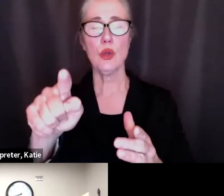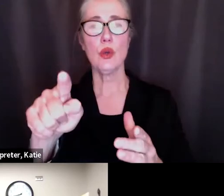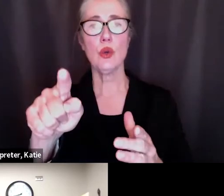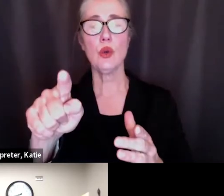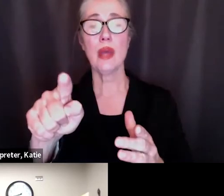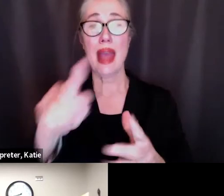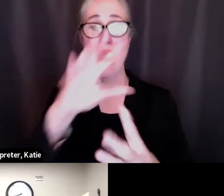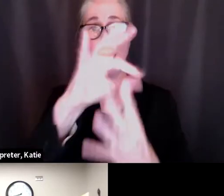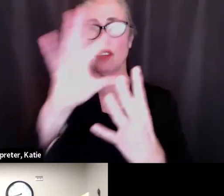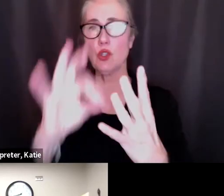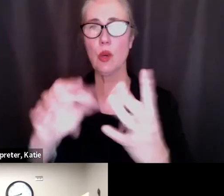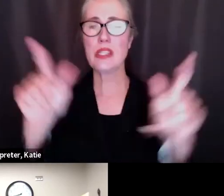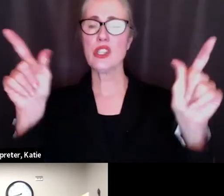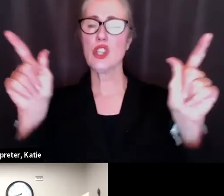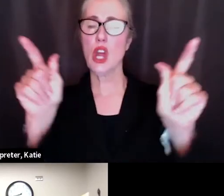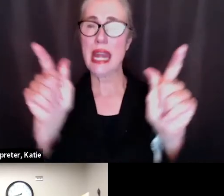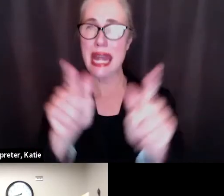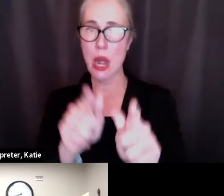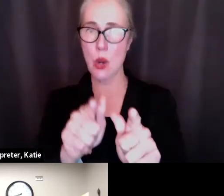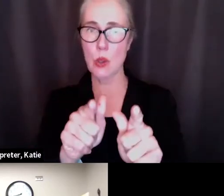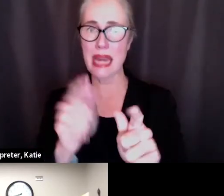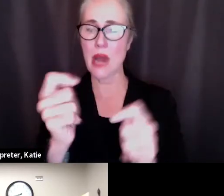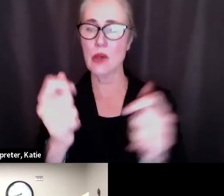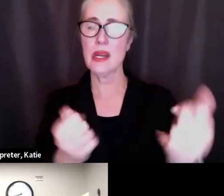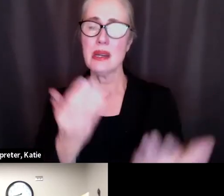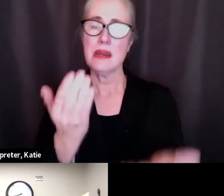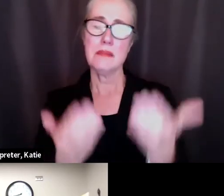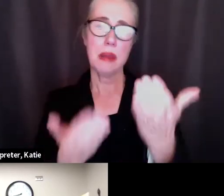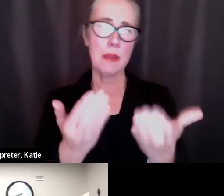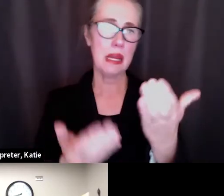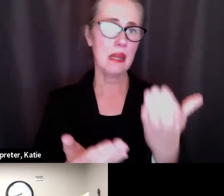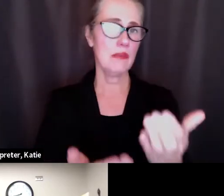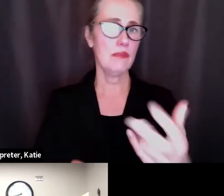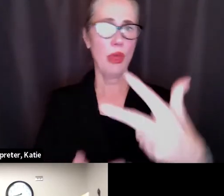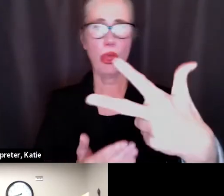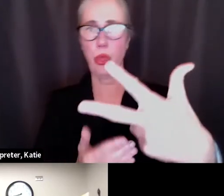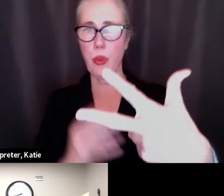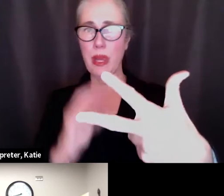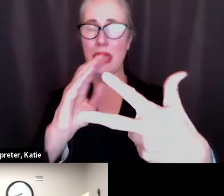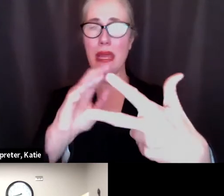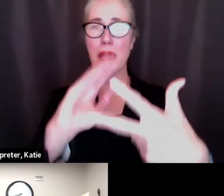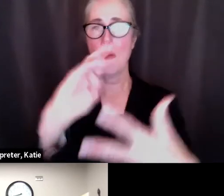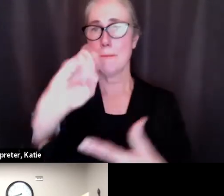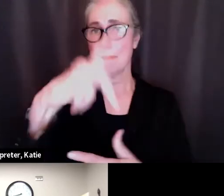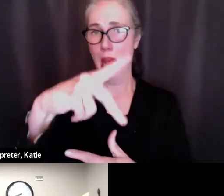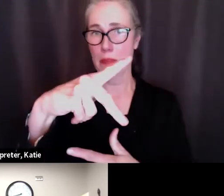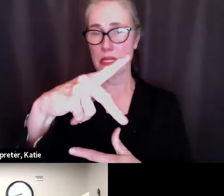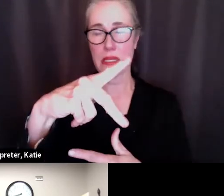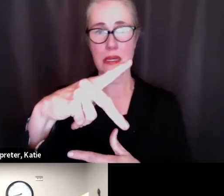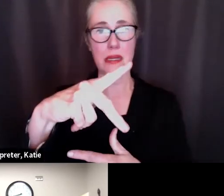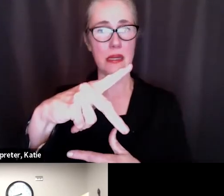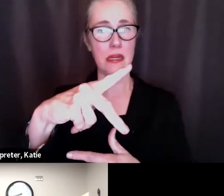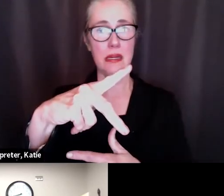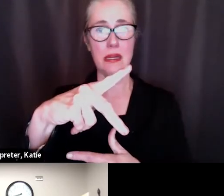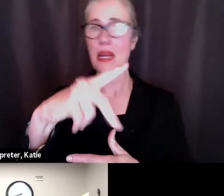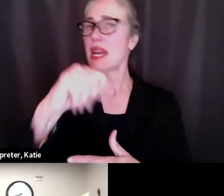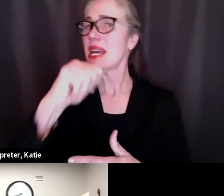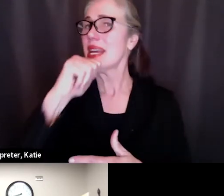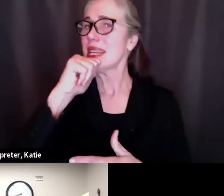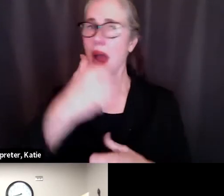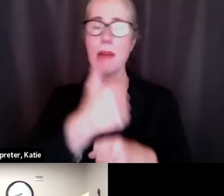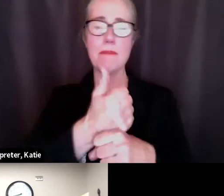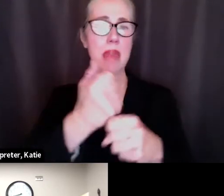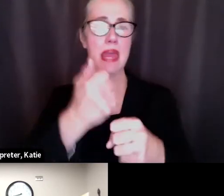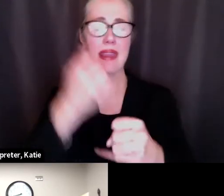choices to two or potentially three maps as opposed to taking final action on